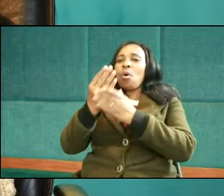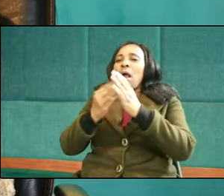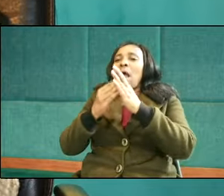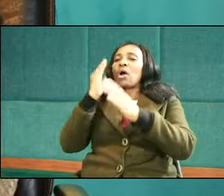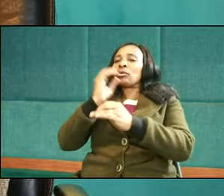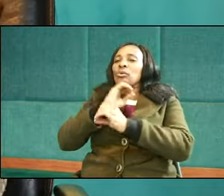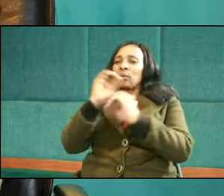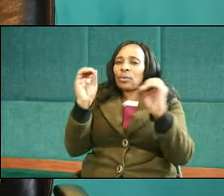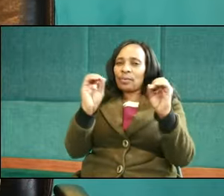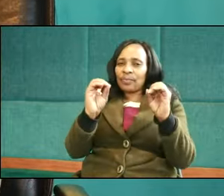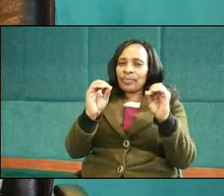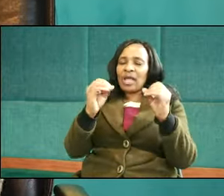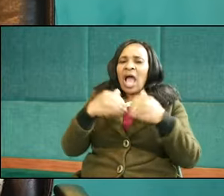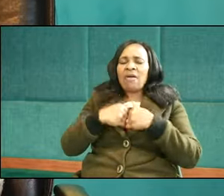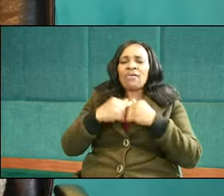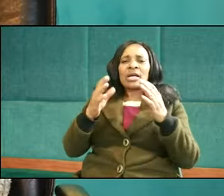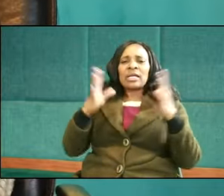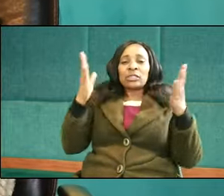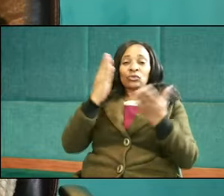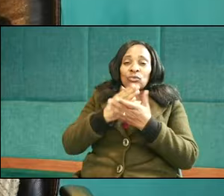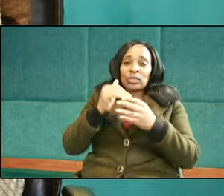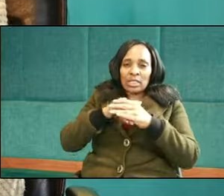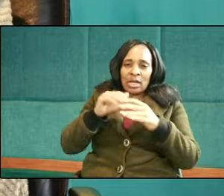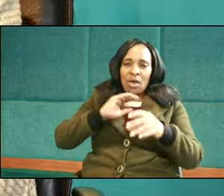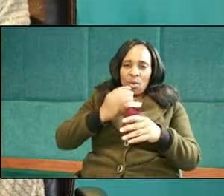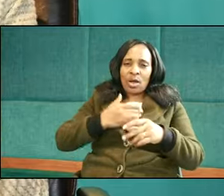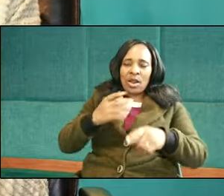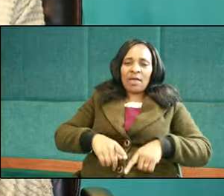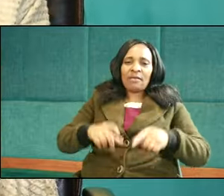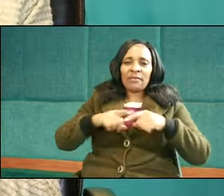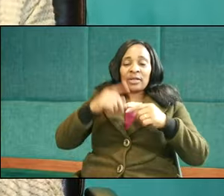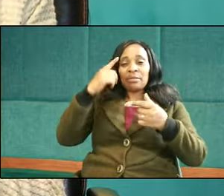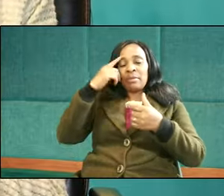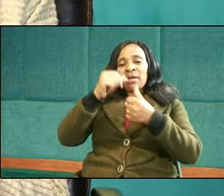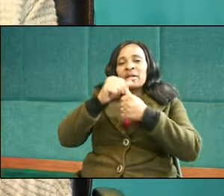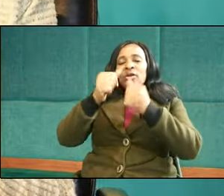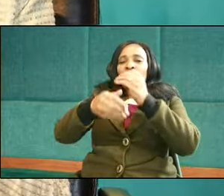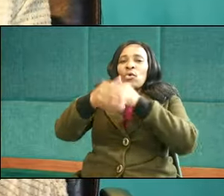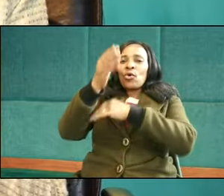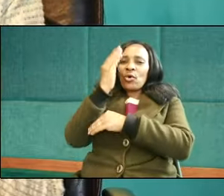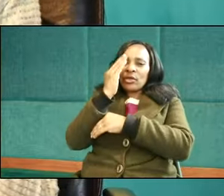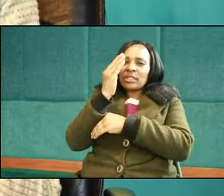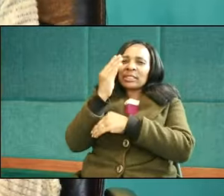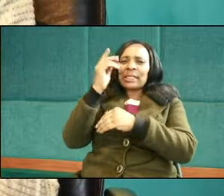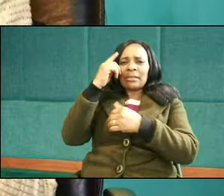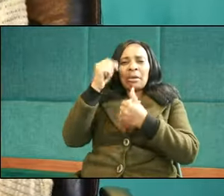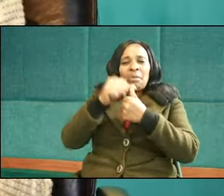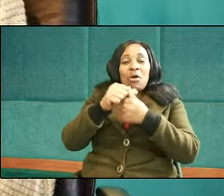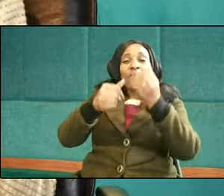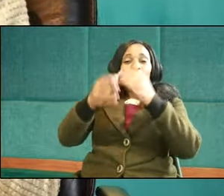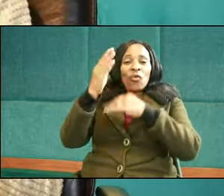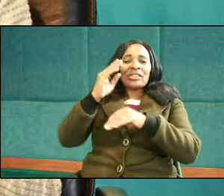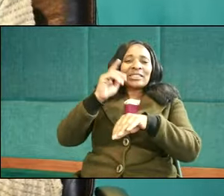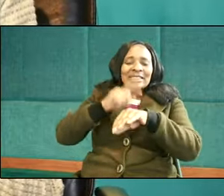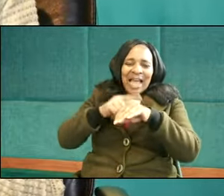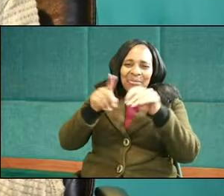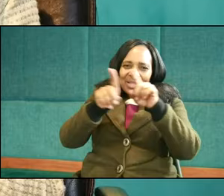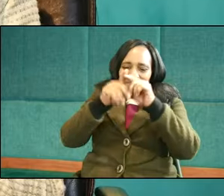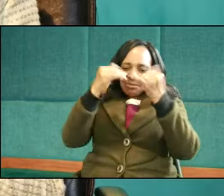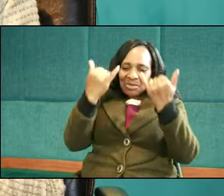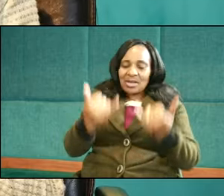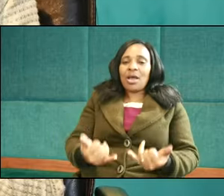it. It has great truth in our lives. And remembering God, the remembrance of God at a time like